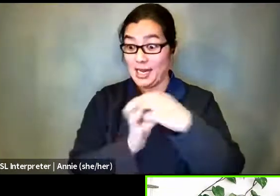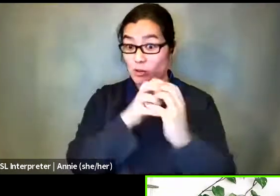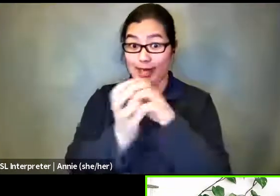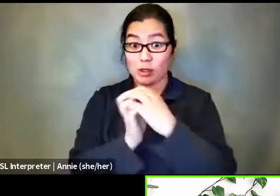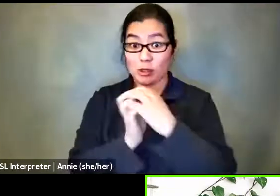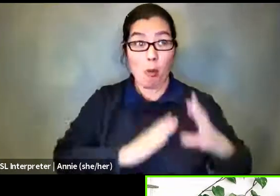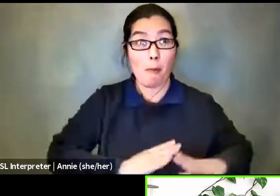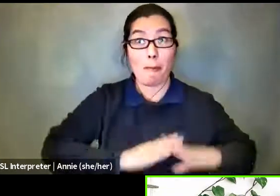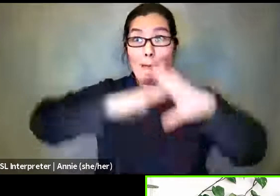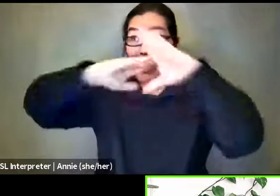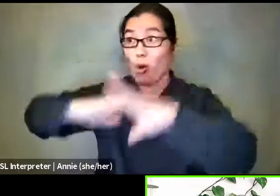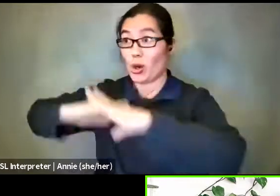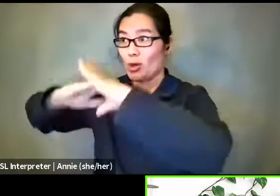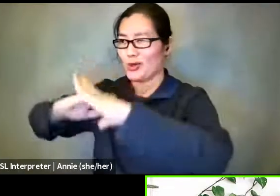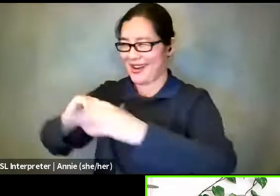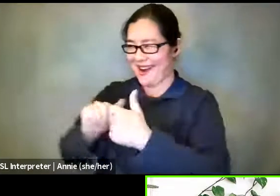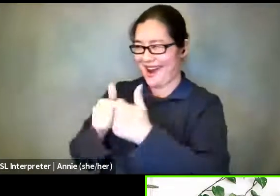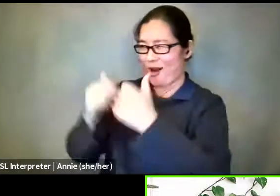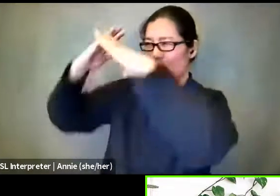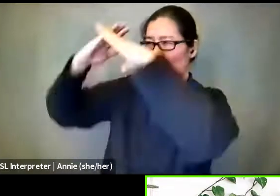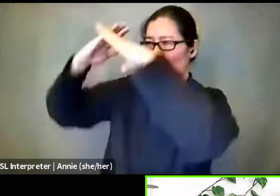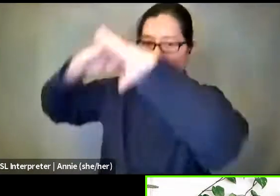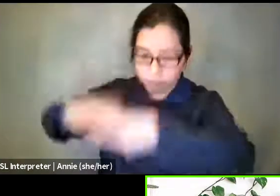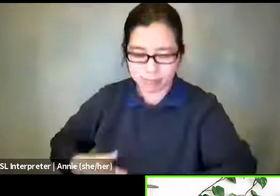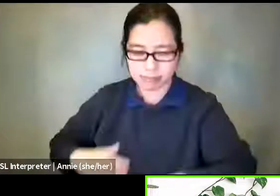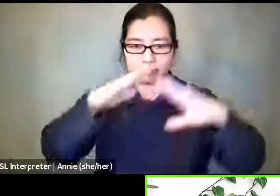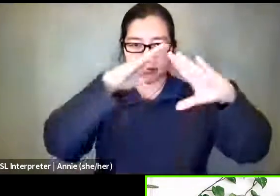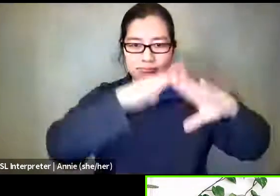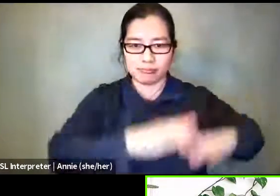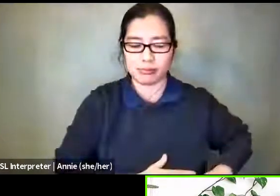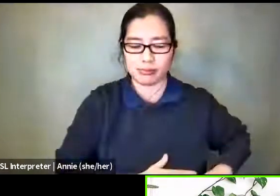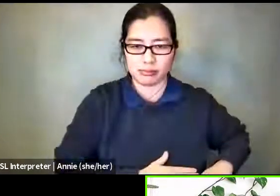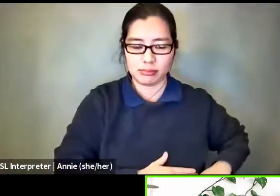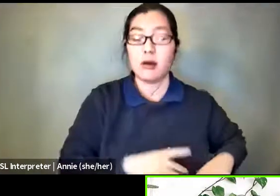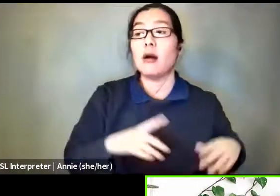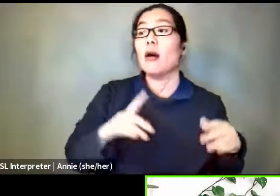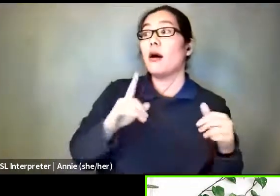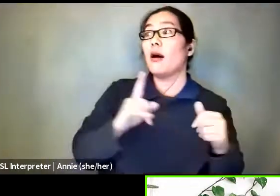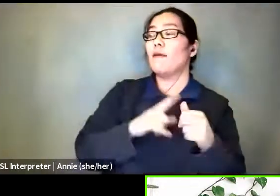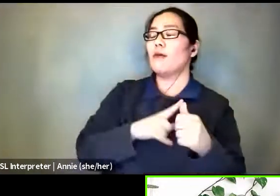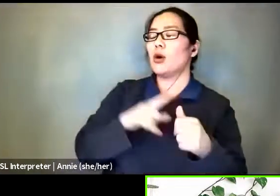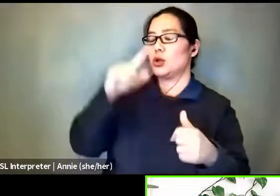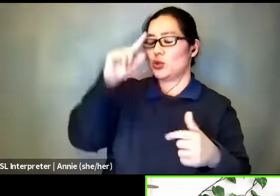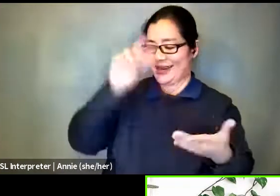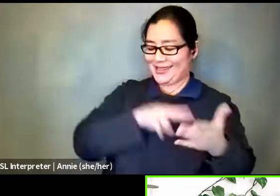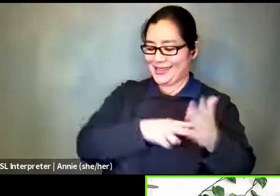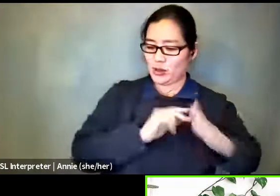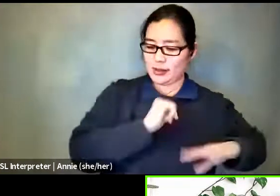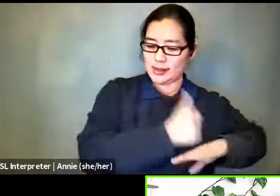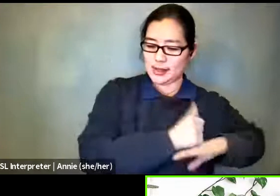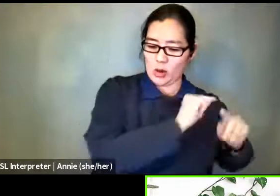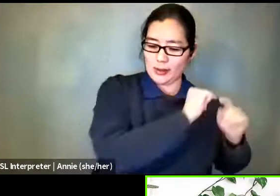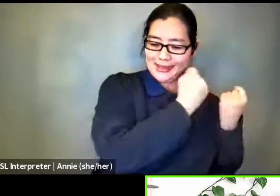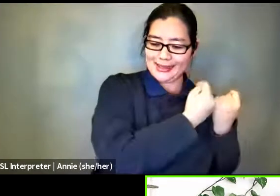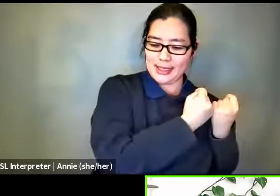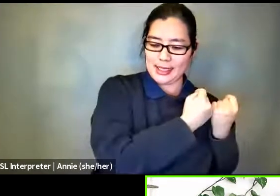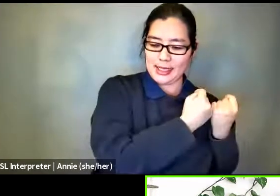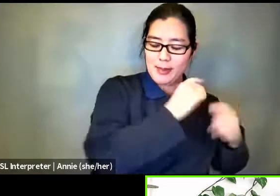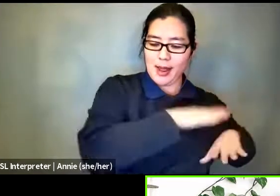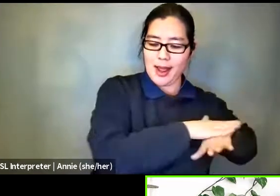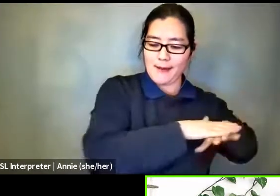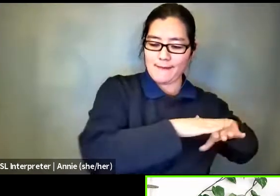need to lift those barriers, we had to start by intentionally building our team of Native women with STEM and